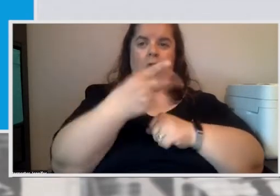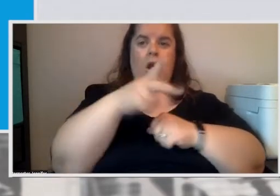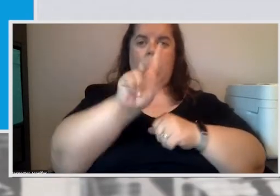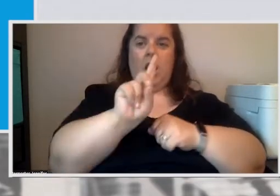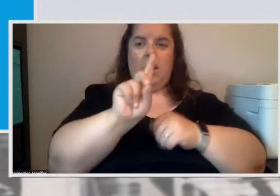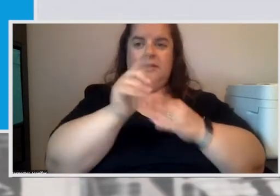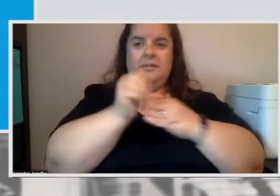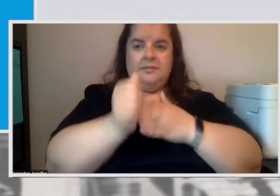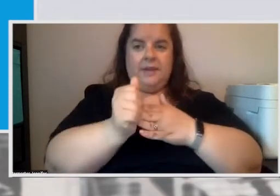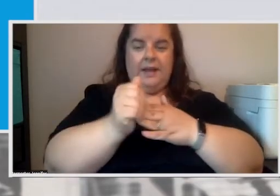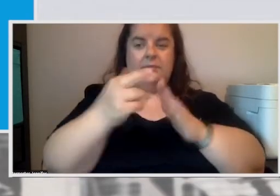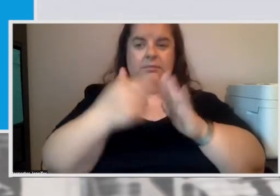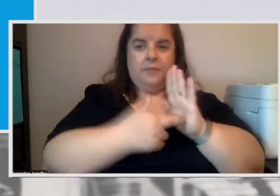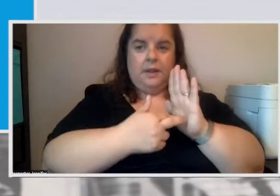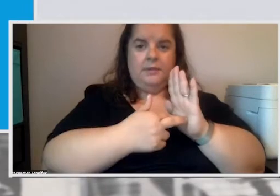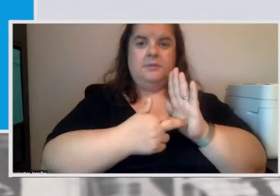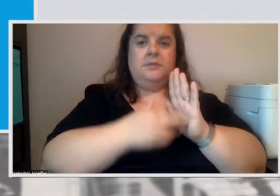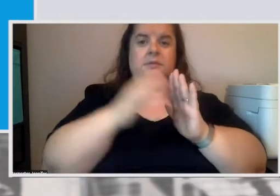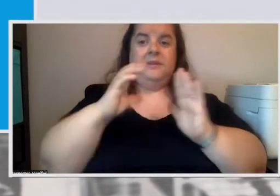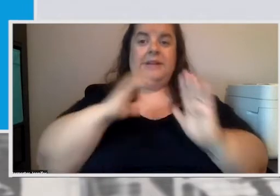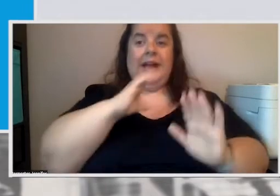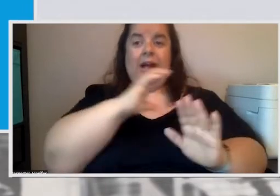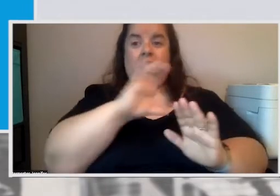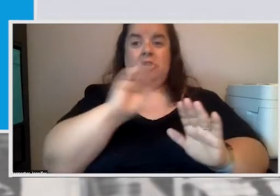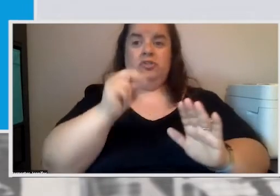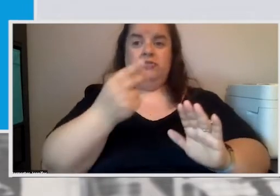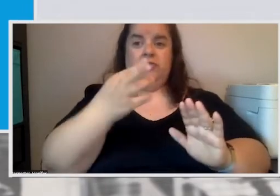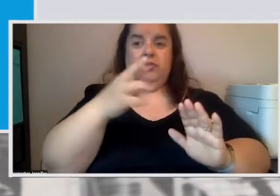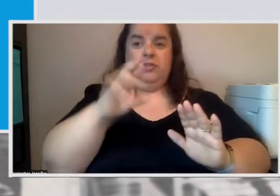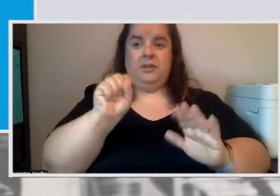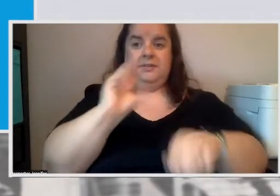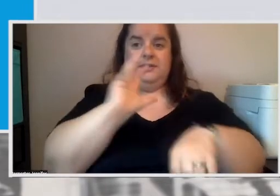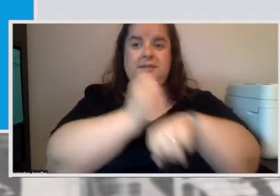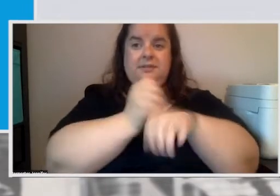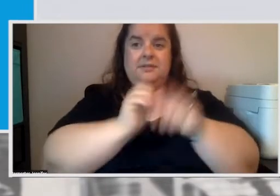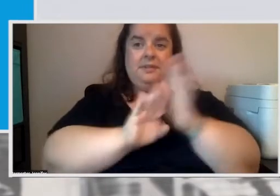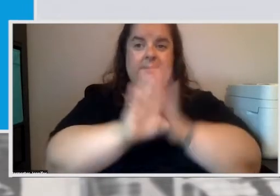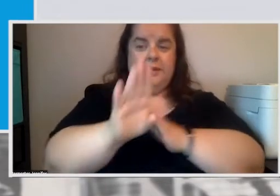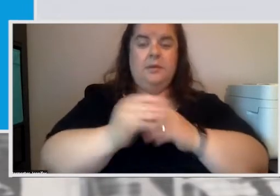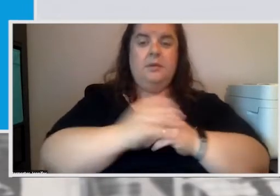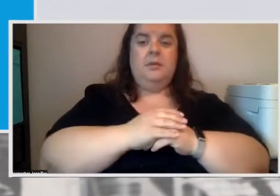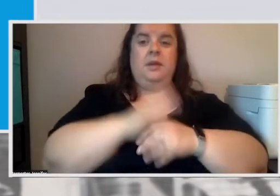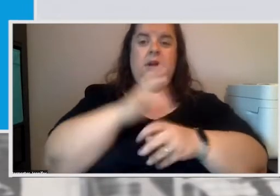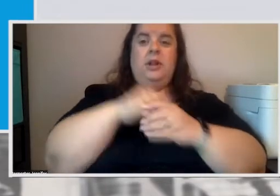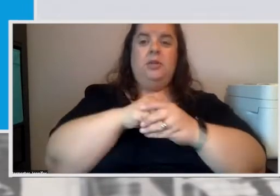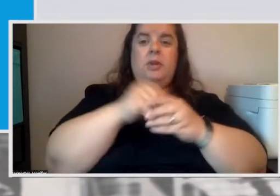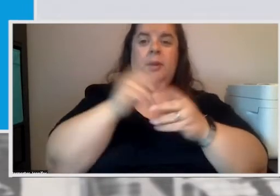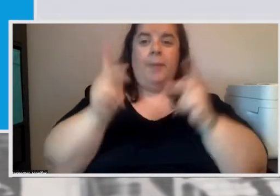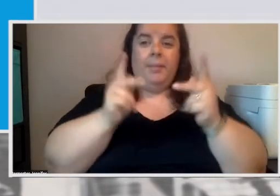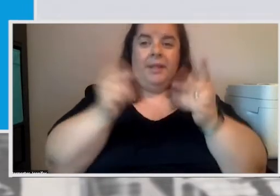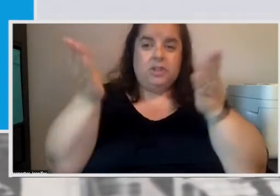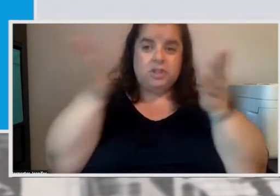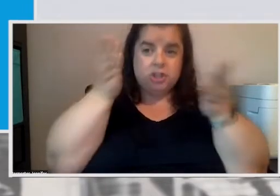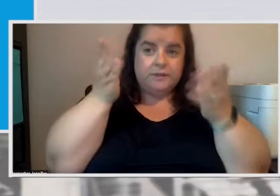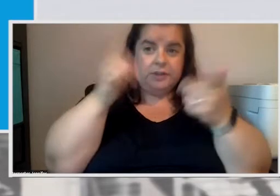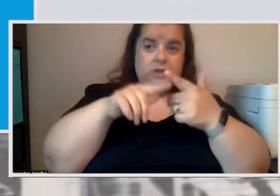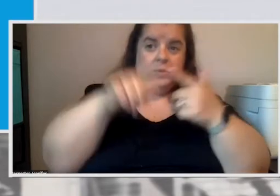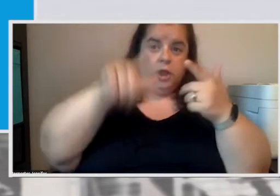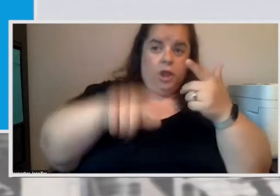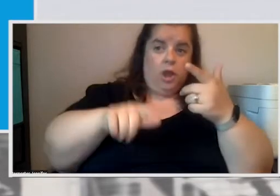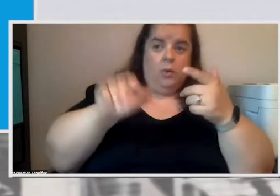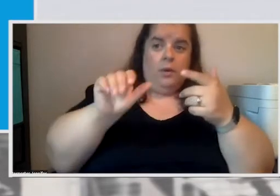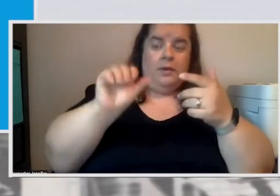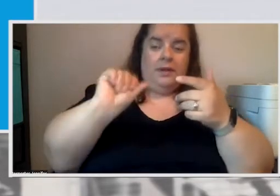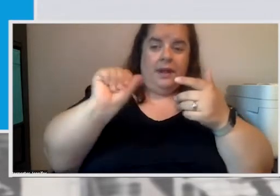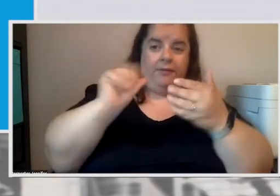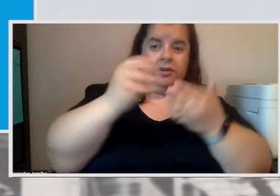Congress developed these guidelines. So examples include public services to low and moderate income residents,